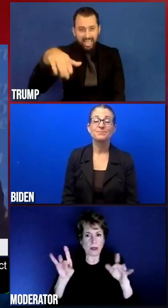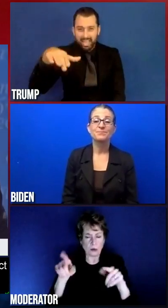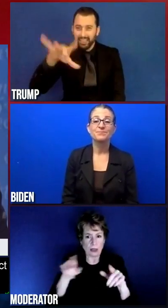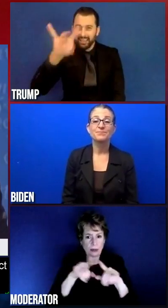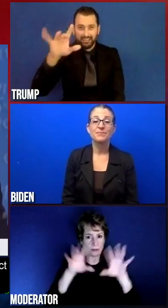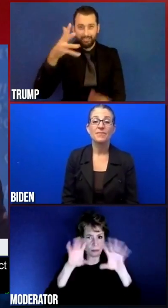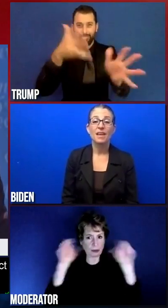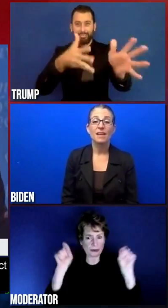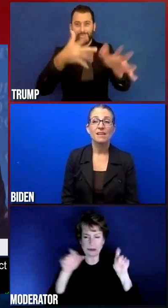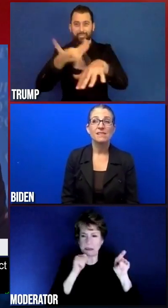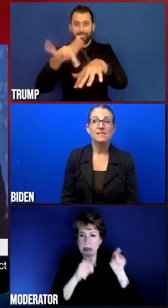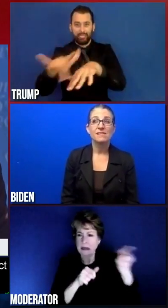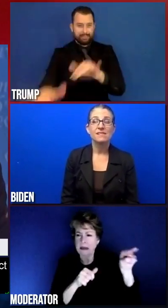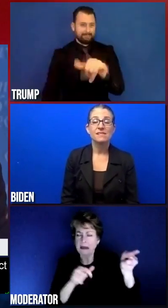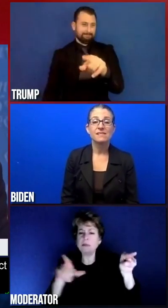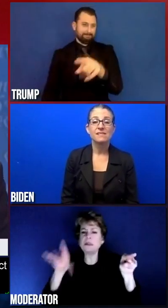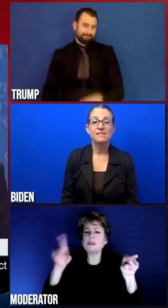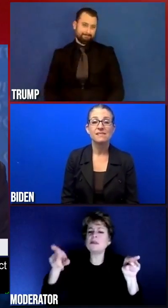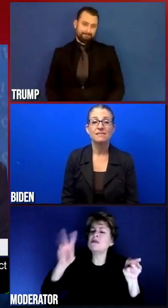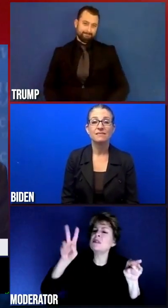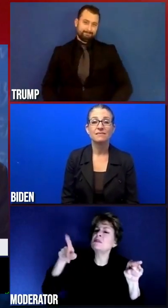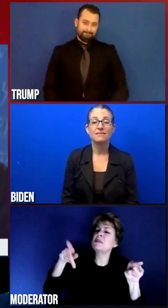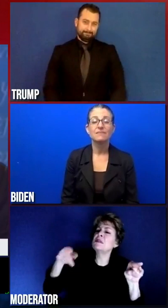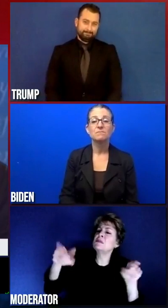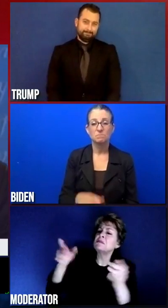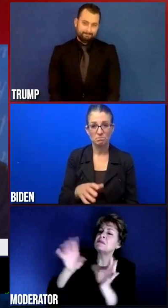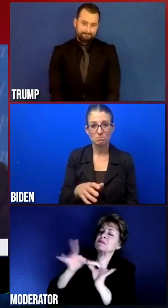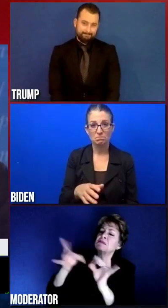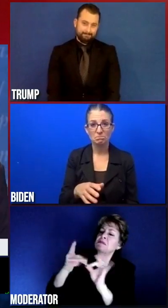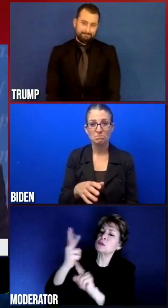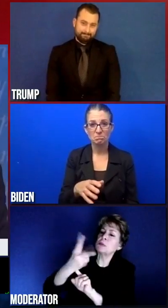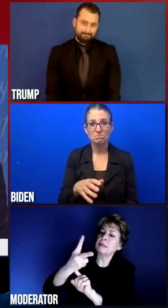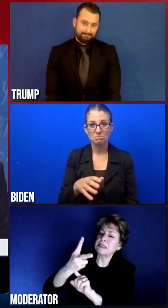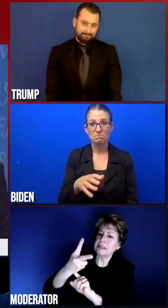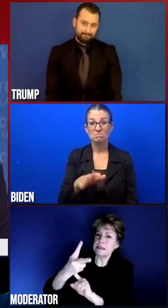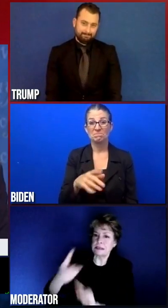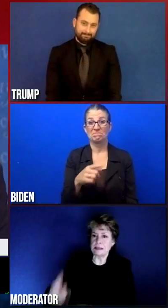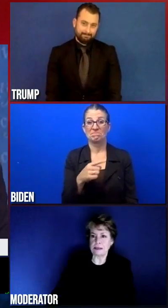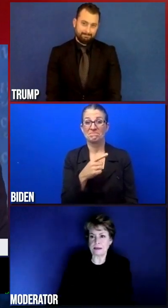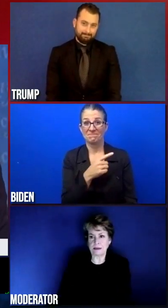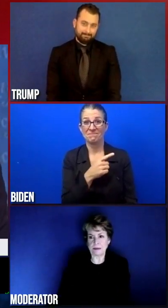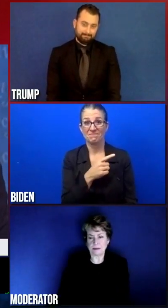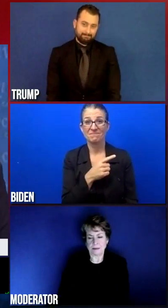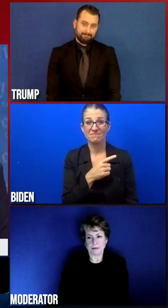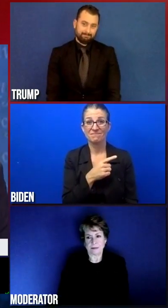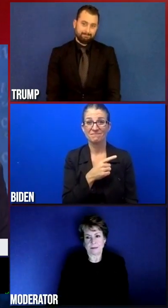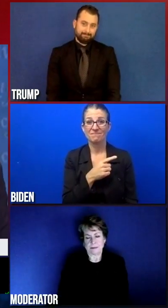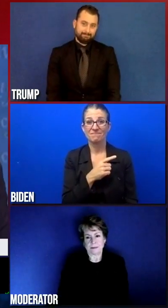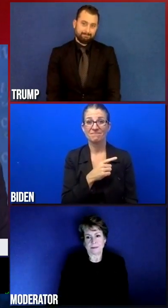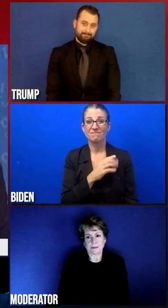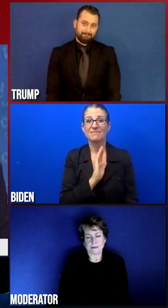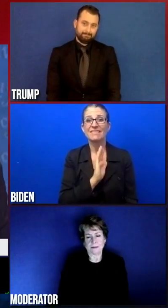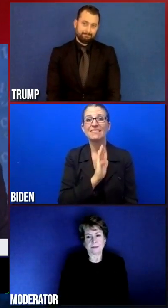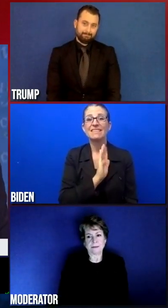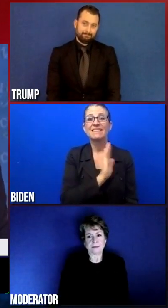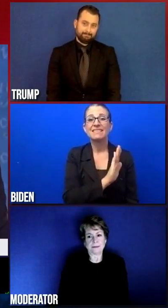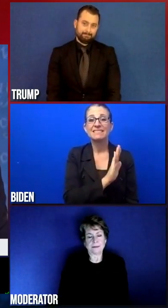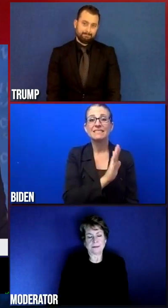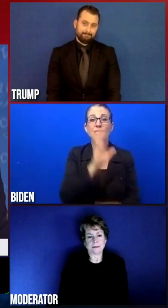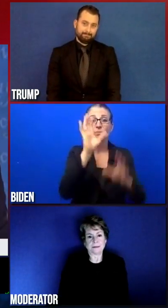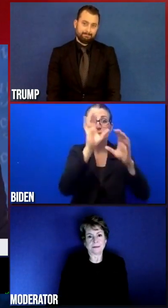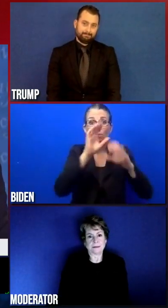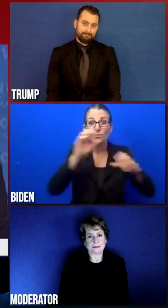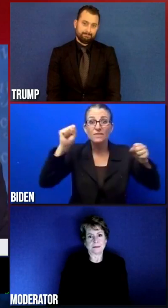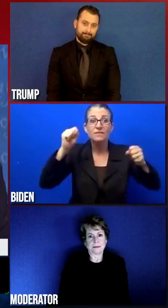minutes uninterrupted. Under this president, we become weaker, sicker, poorer, more divided, and more